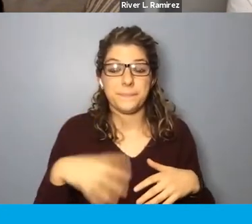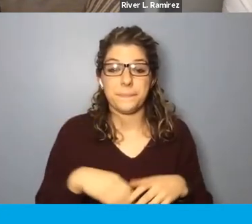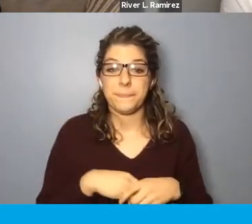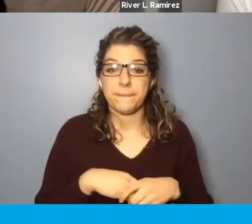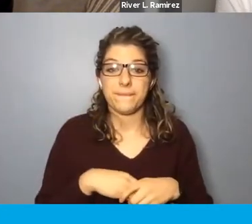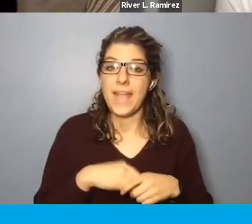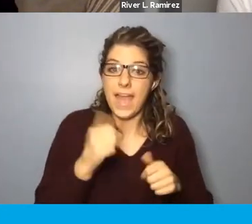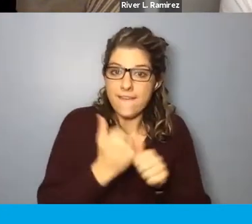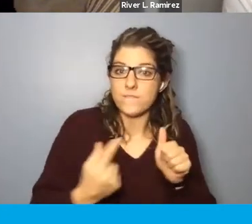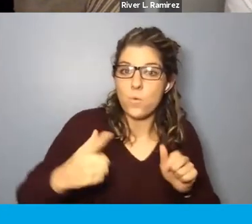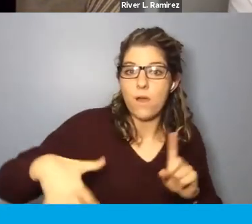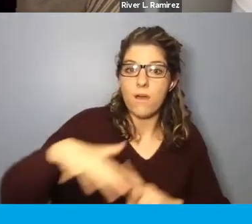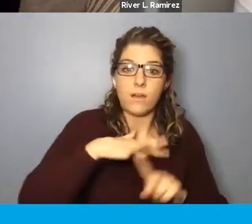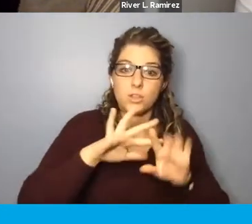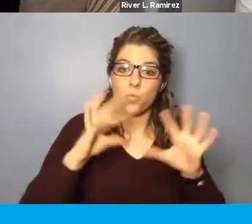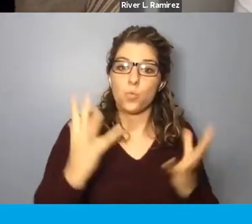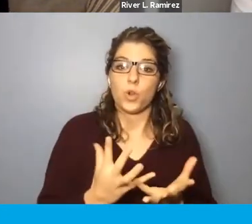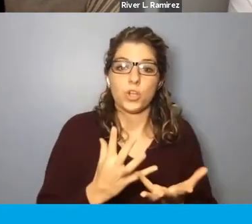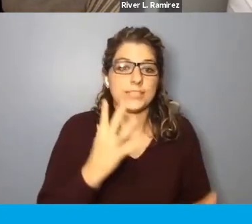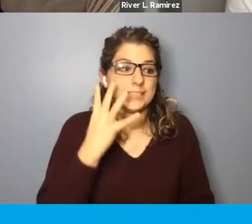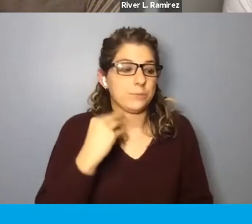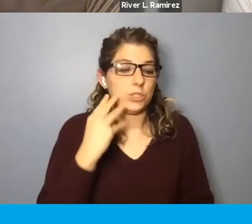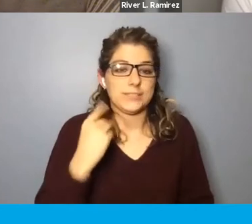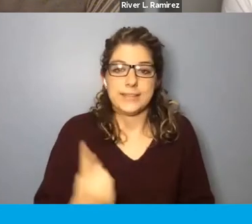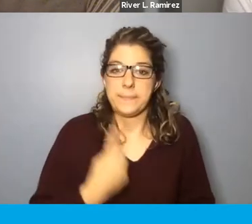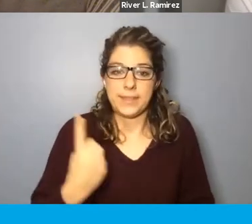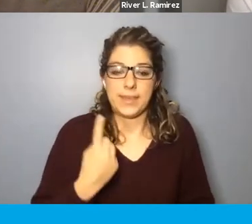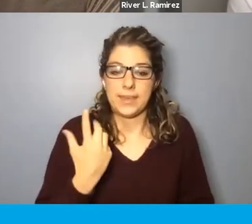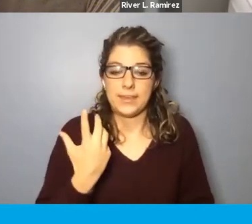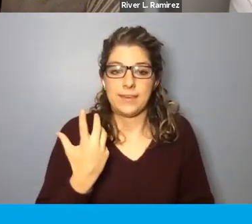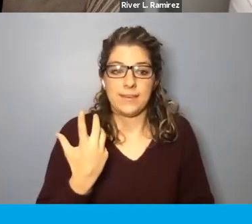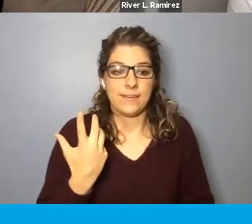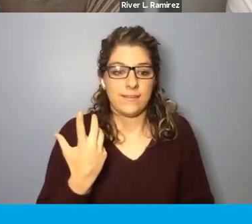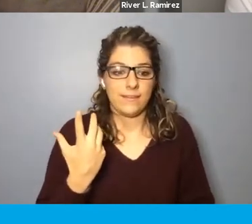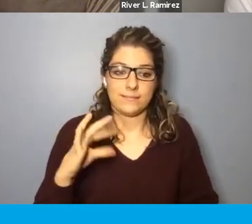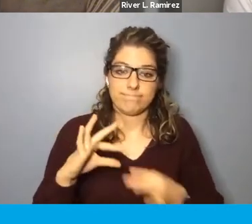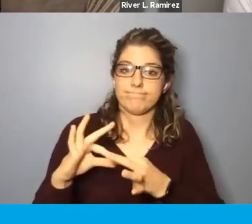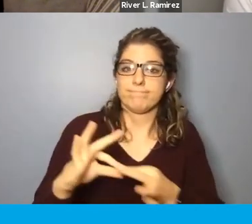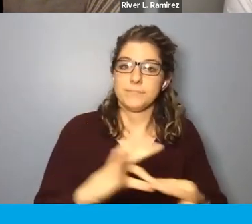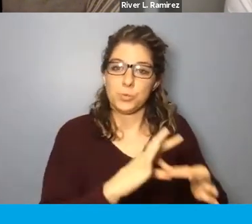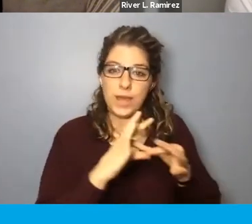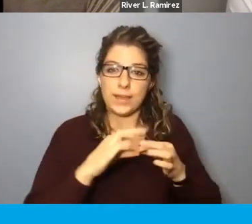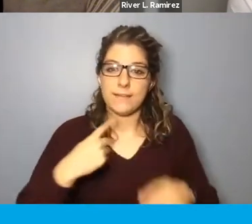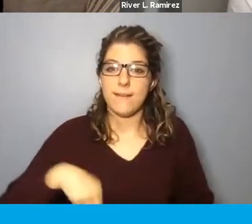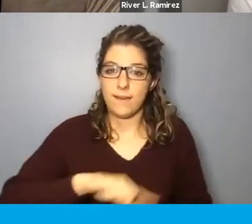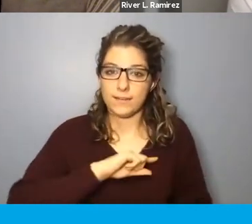like everyone in the world just experienced something that had united us,